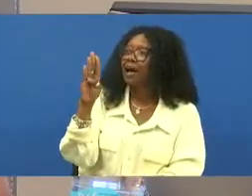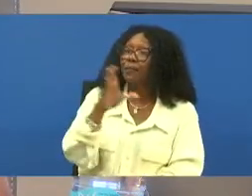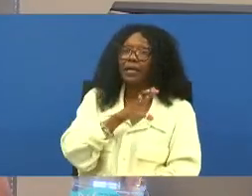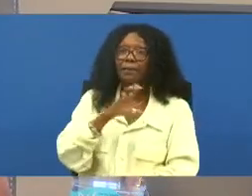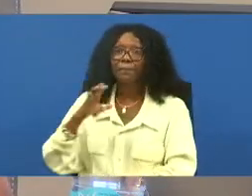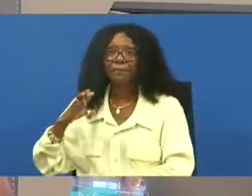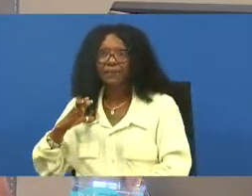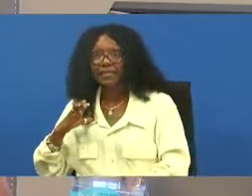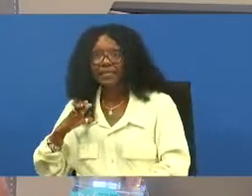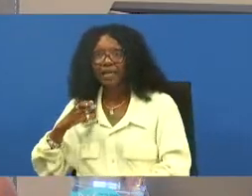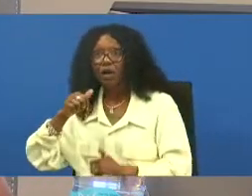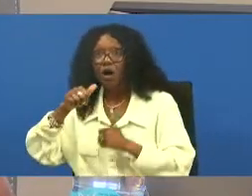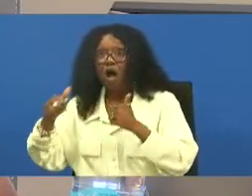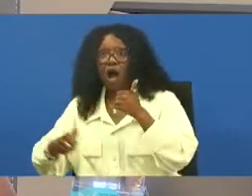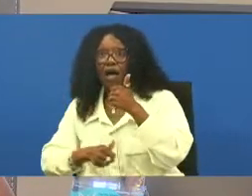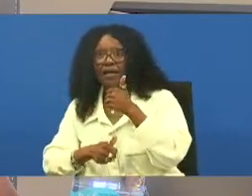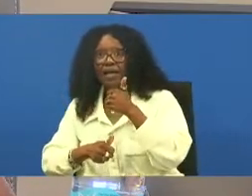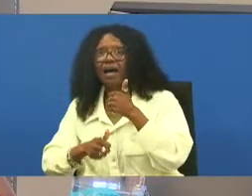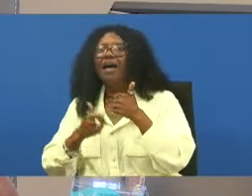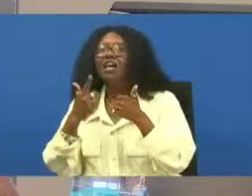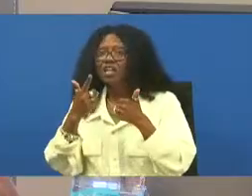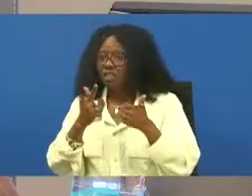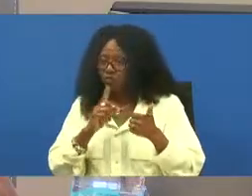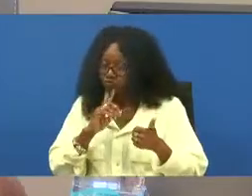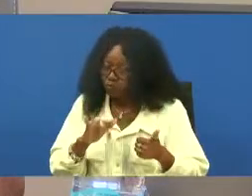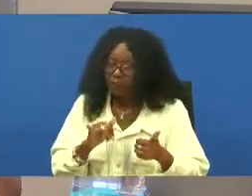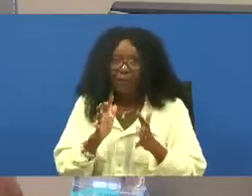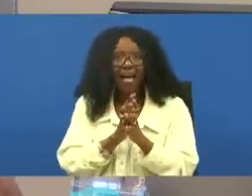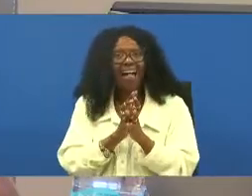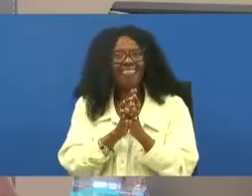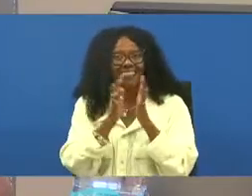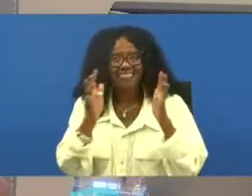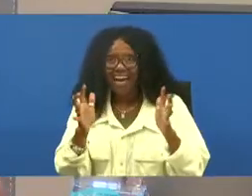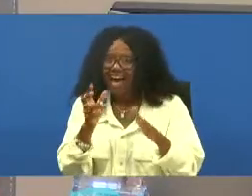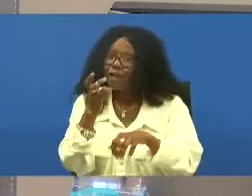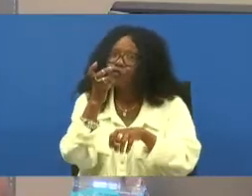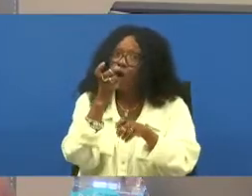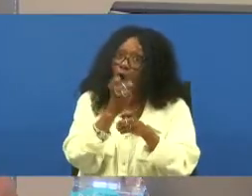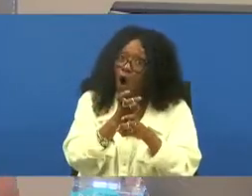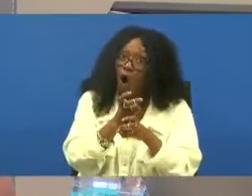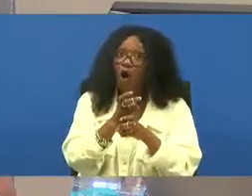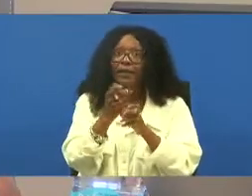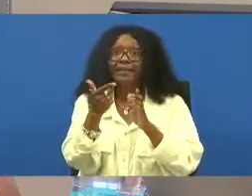been a lot of hard strategic legal work.